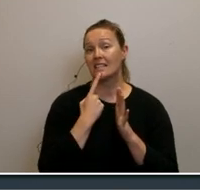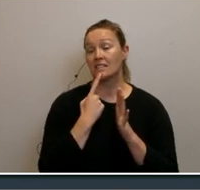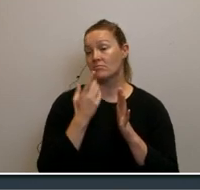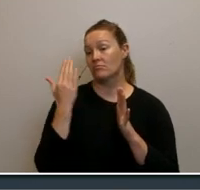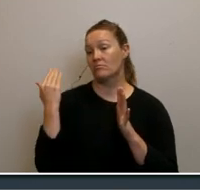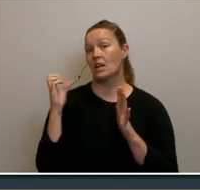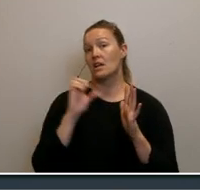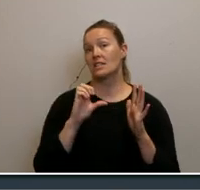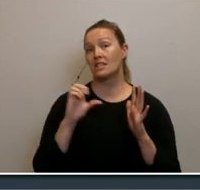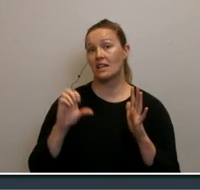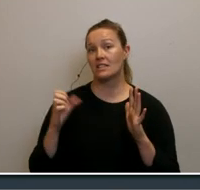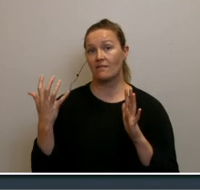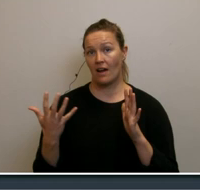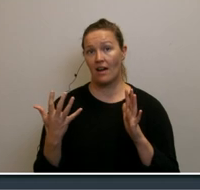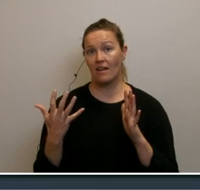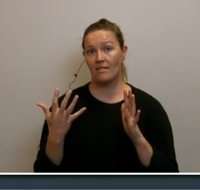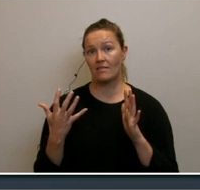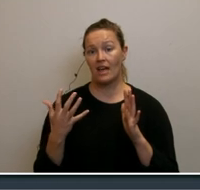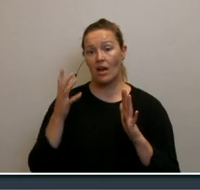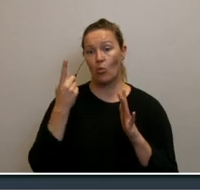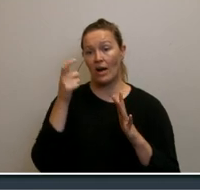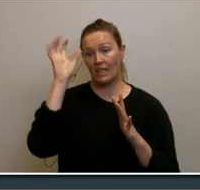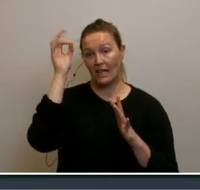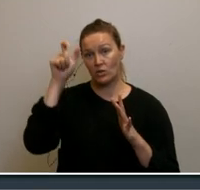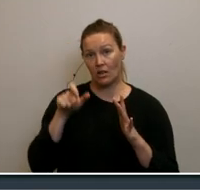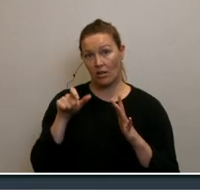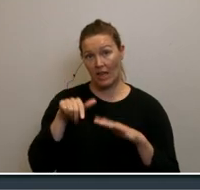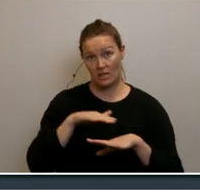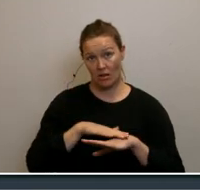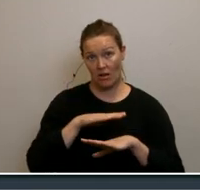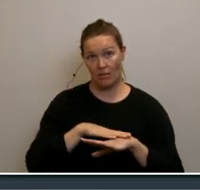in 1995, a then councillor,